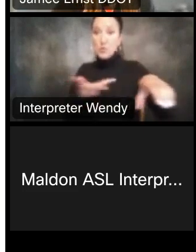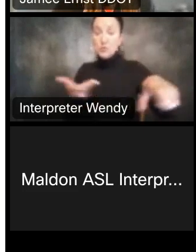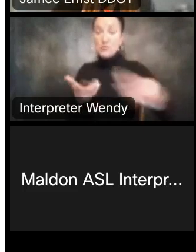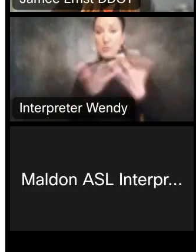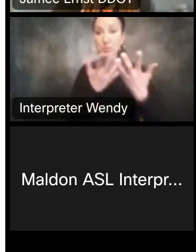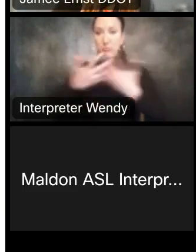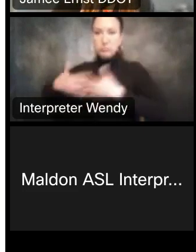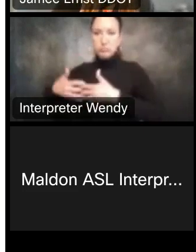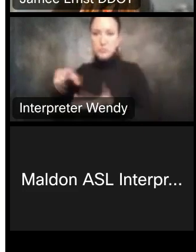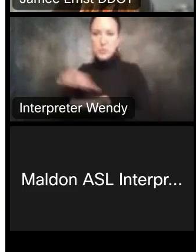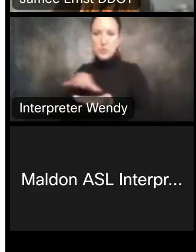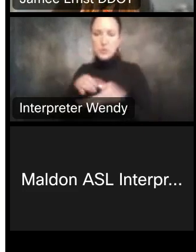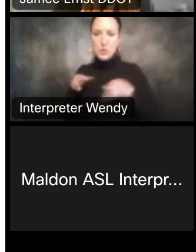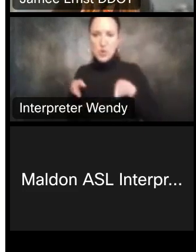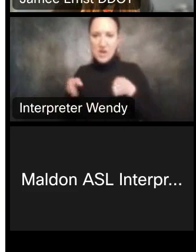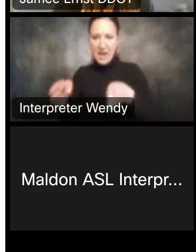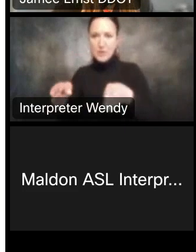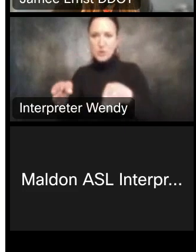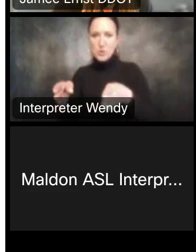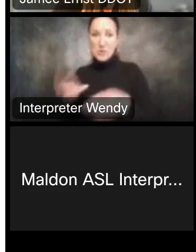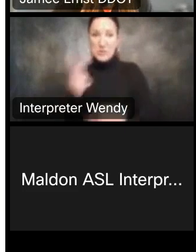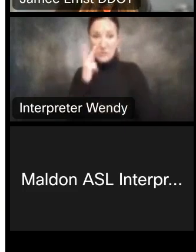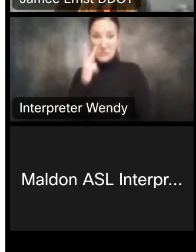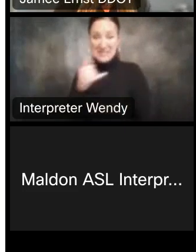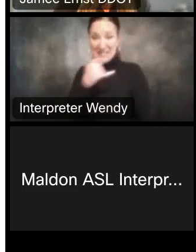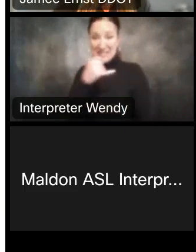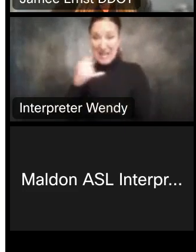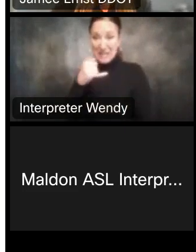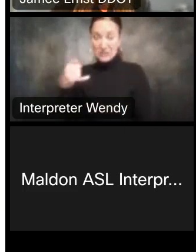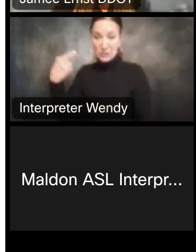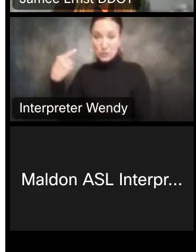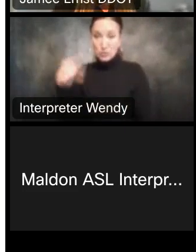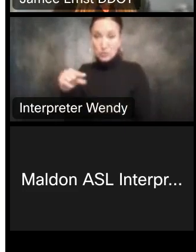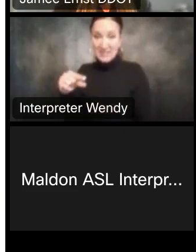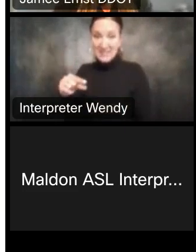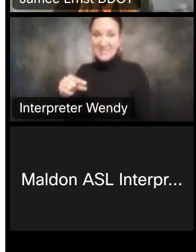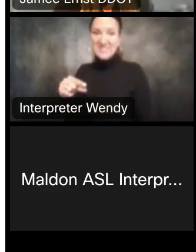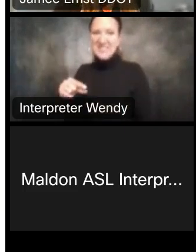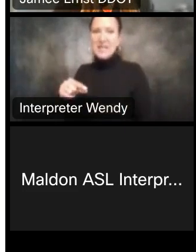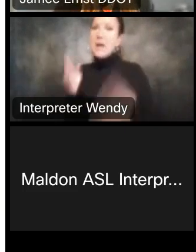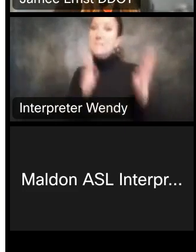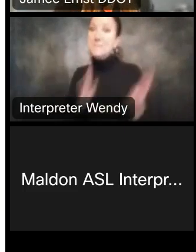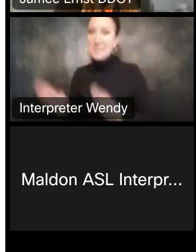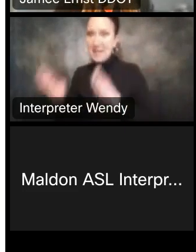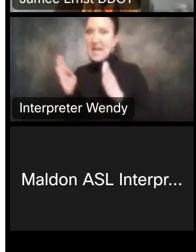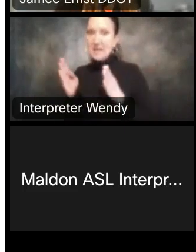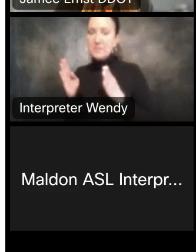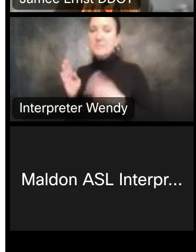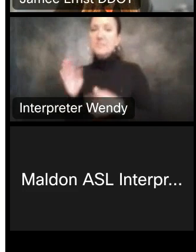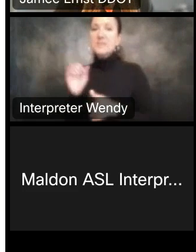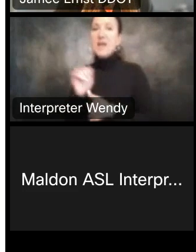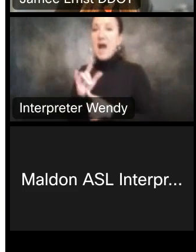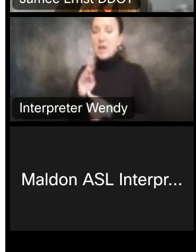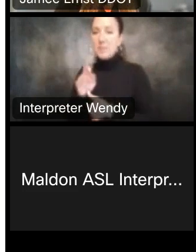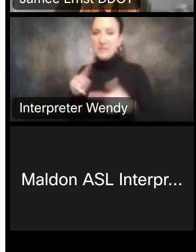Avenue. You can also see in the dashed green line, these are planned bike routes, one on Mount Olivet Road